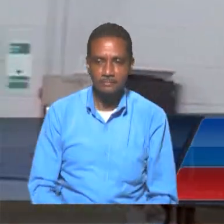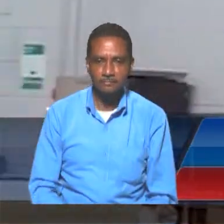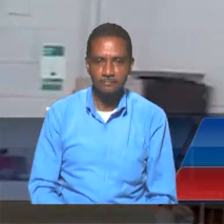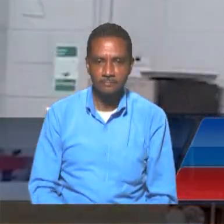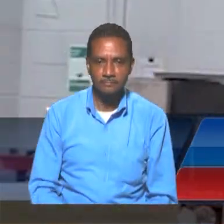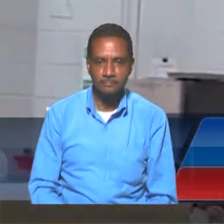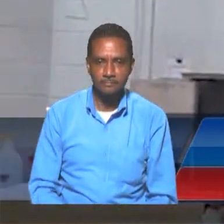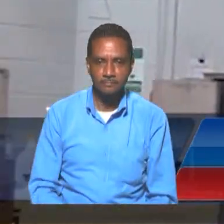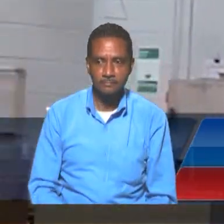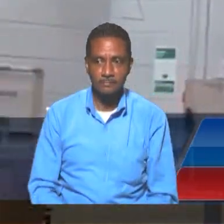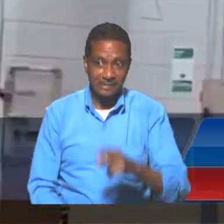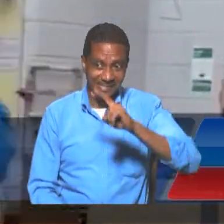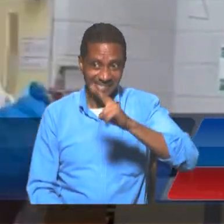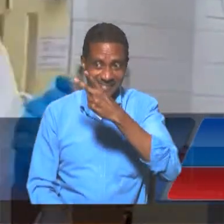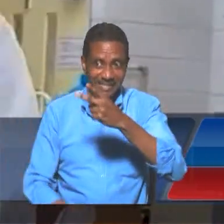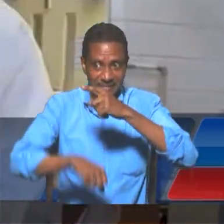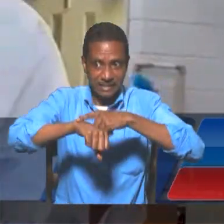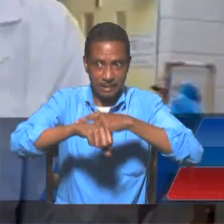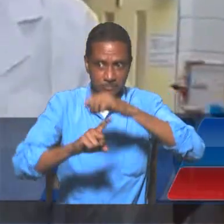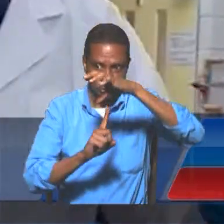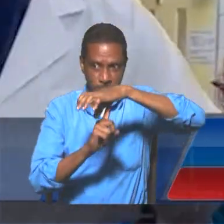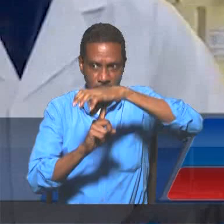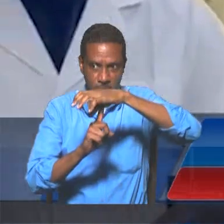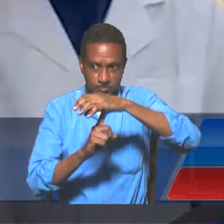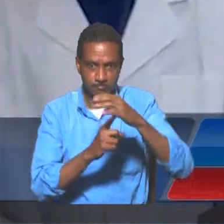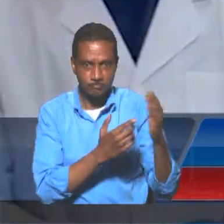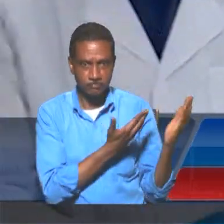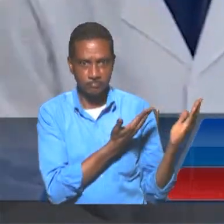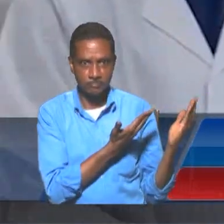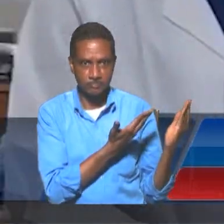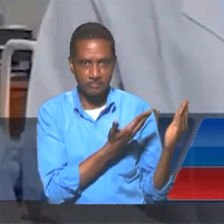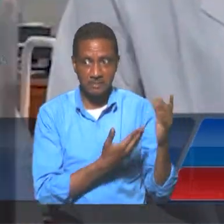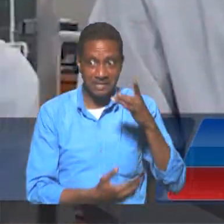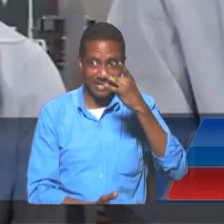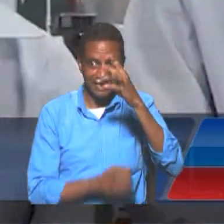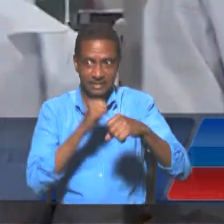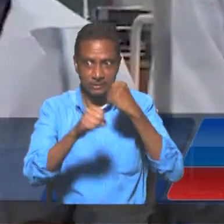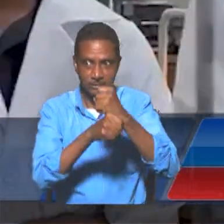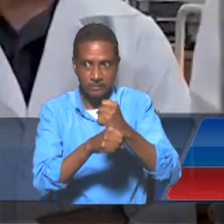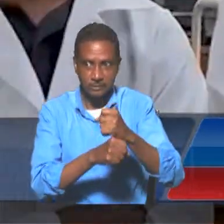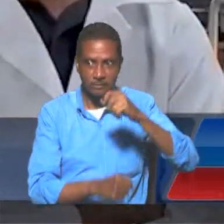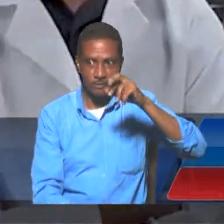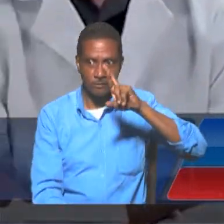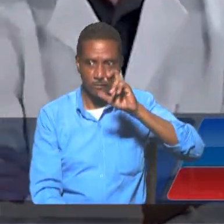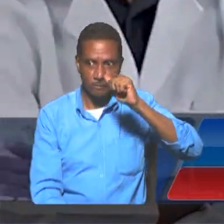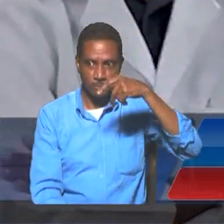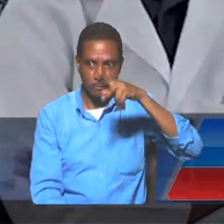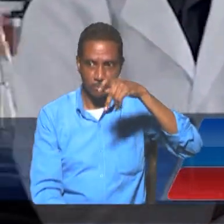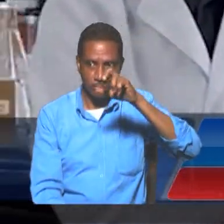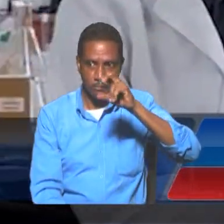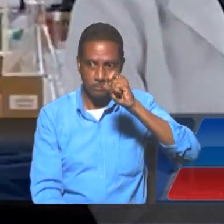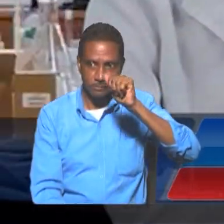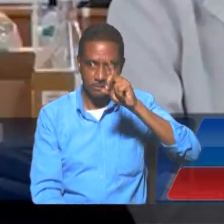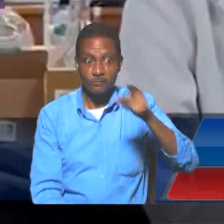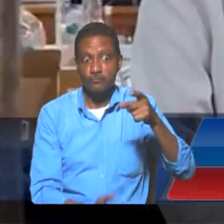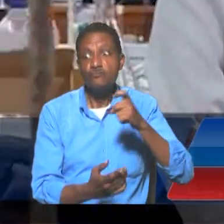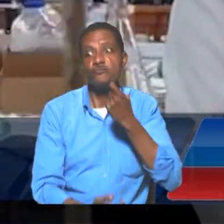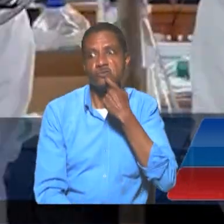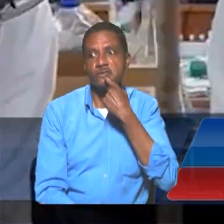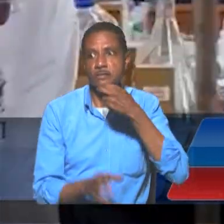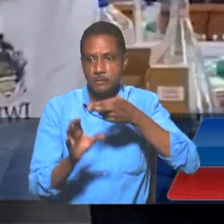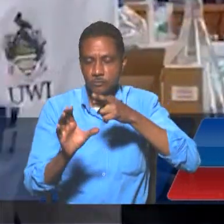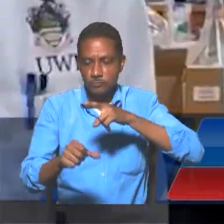veteran, second-time championship participant 18-year-old Saiesh Rampersad and recent graduate of Presentation College